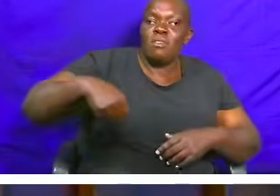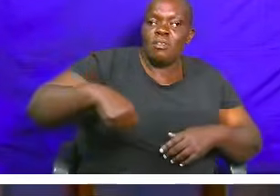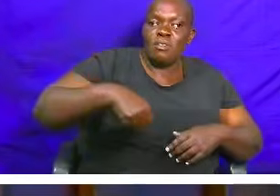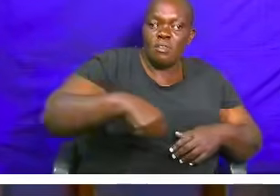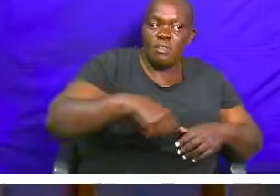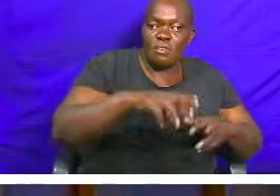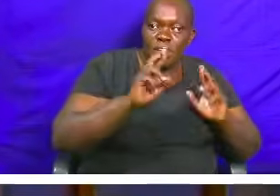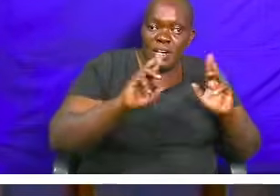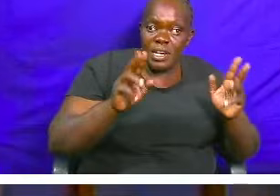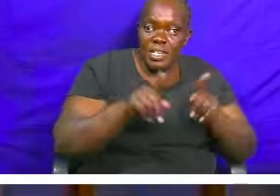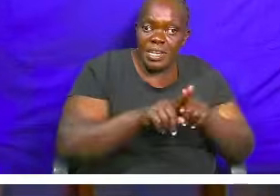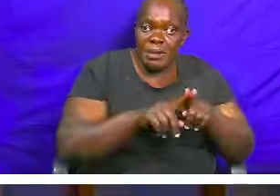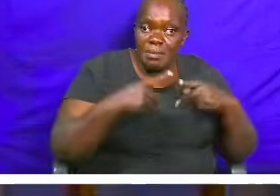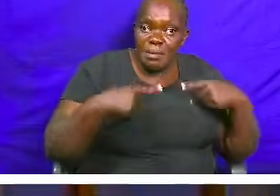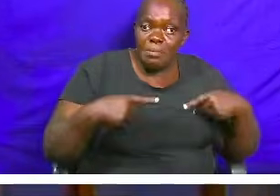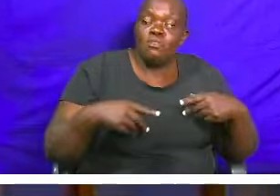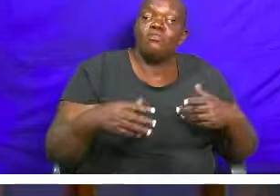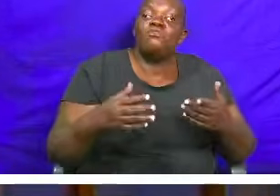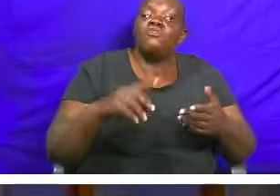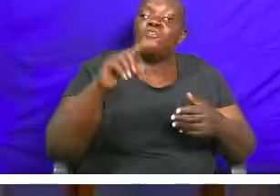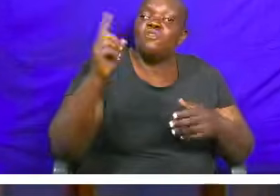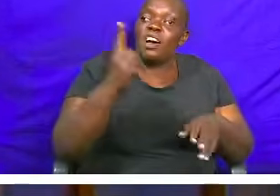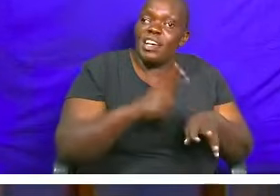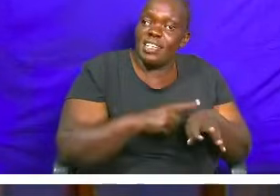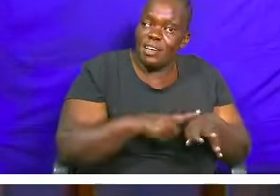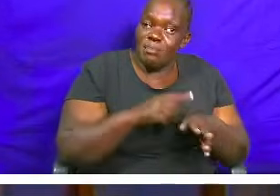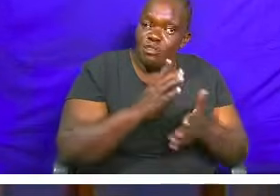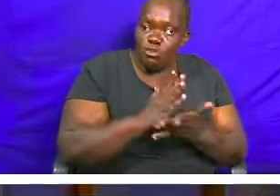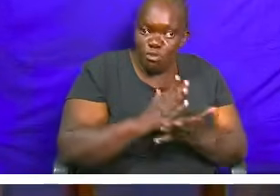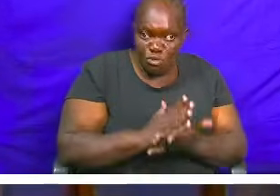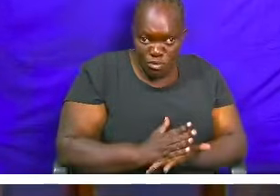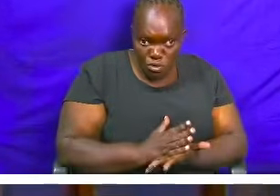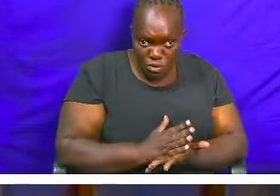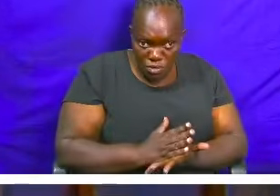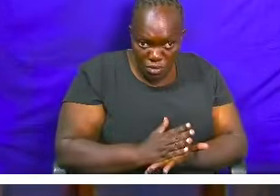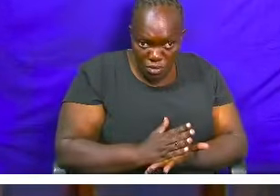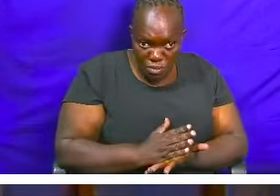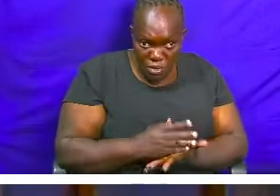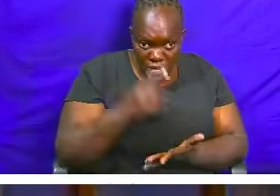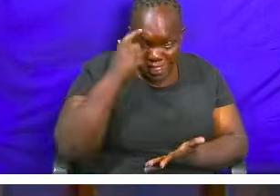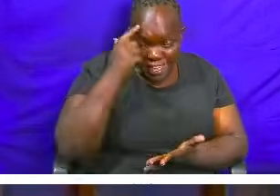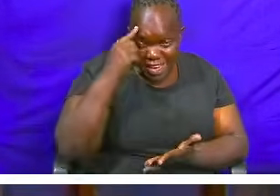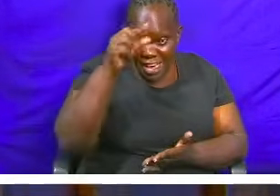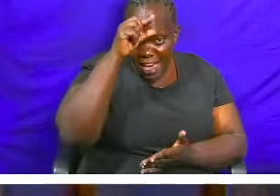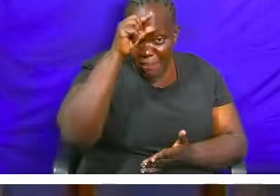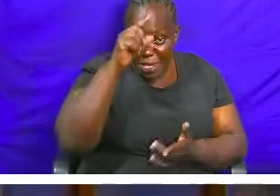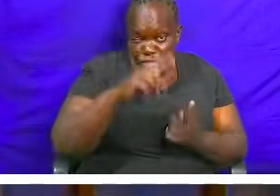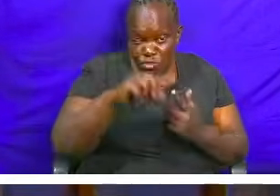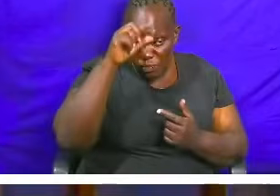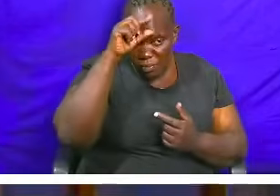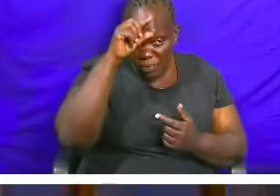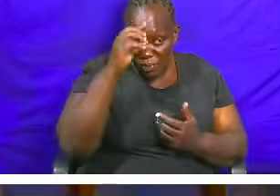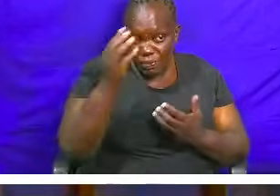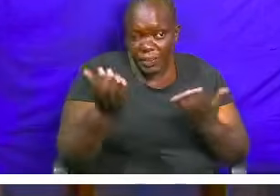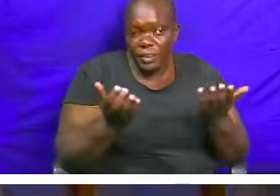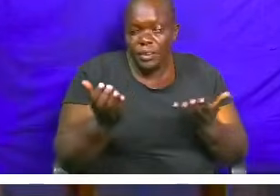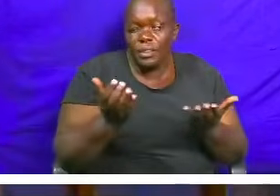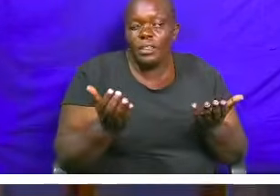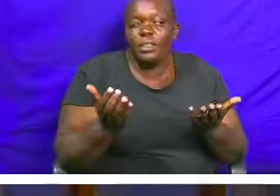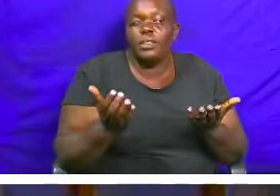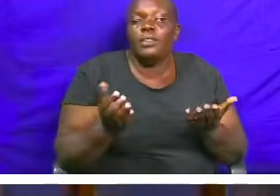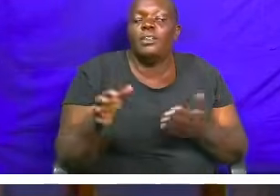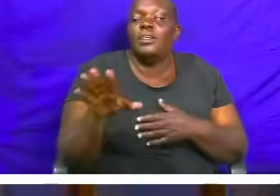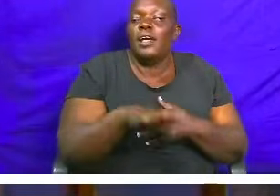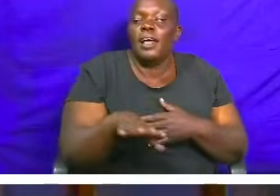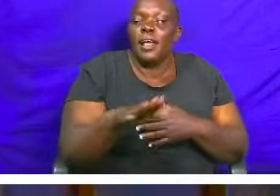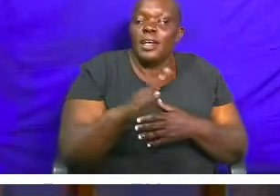saw people carrying jerry cans for the first time in many years. And I think this G2G has really served in terms of security